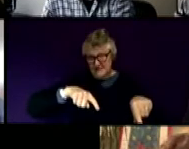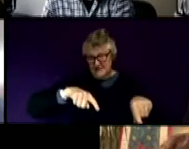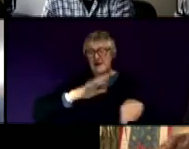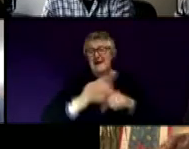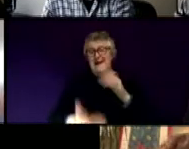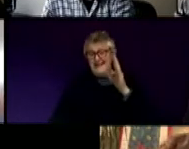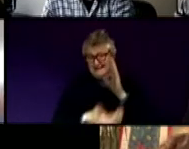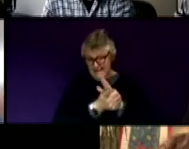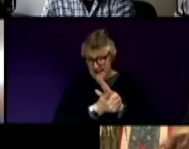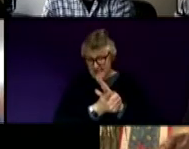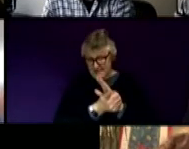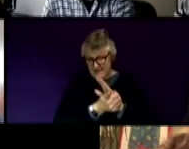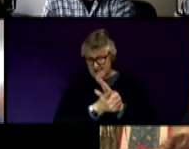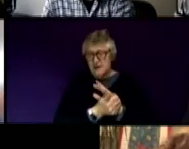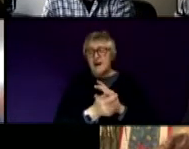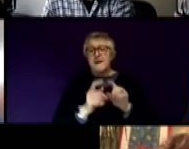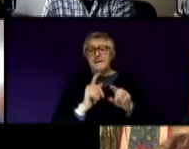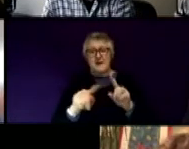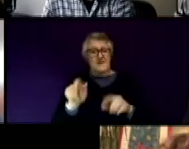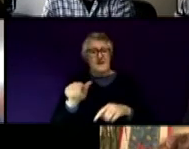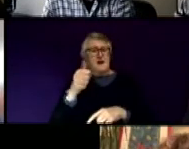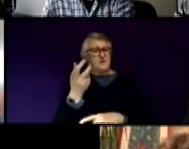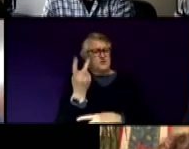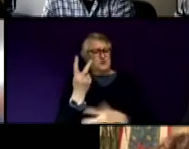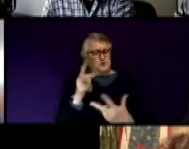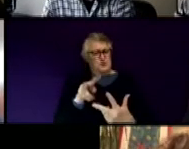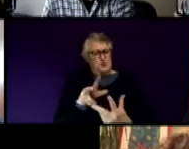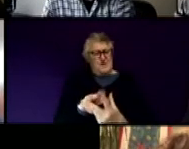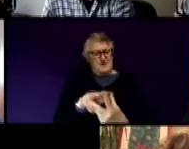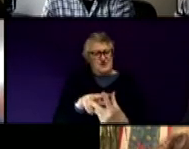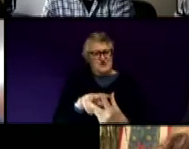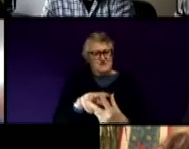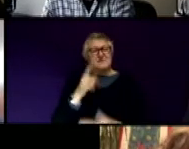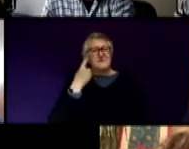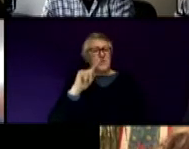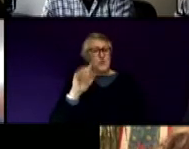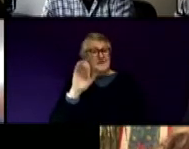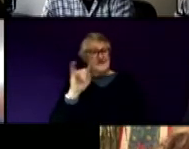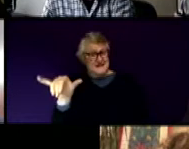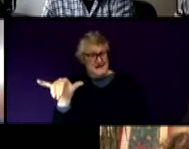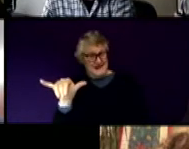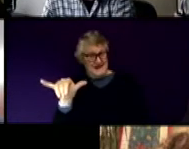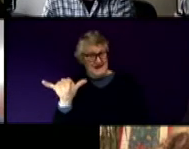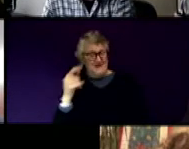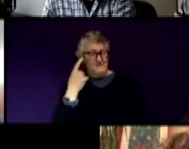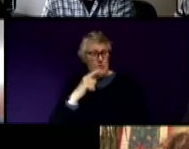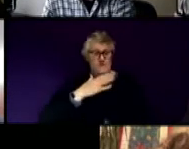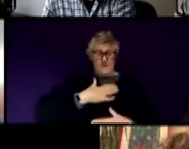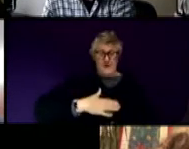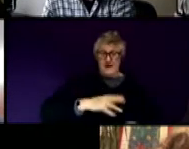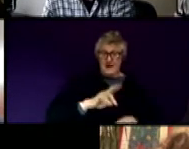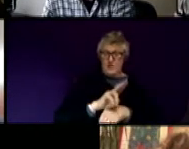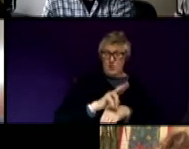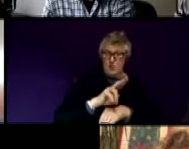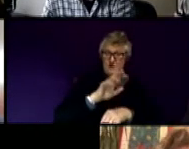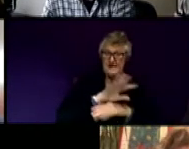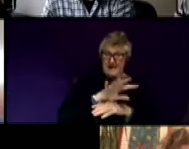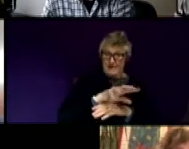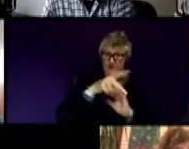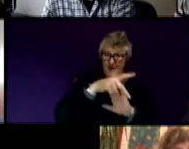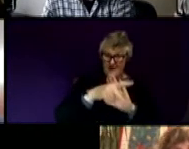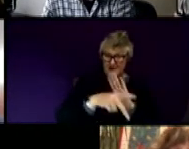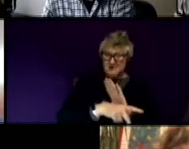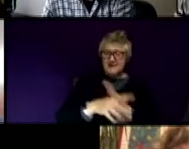think. But those other two questions are for the city in terms of the general timeline for a body-worn camera policy and